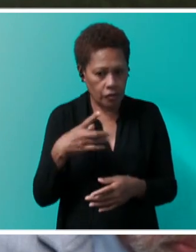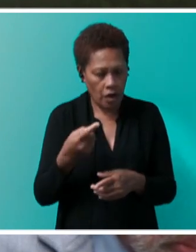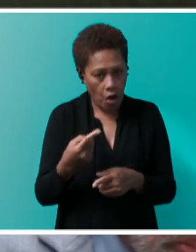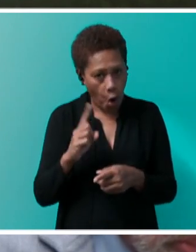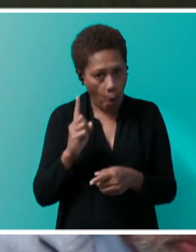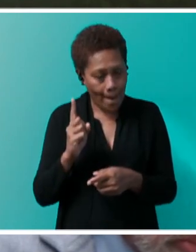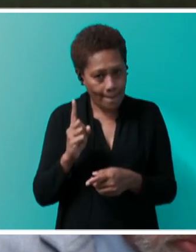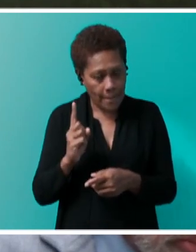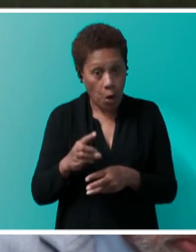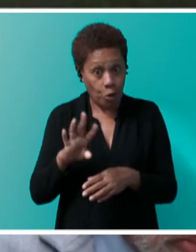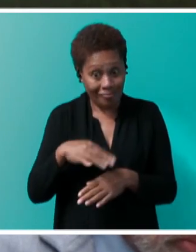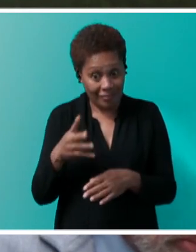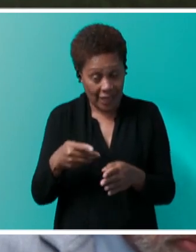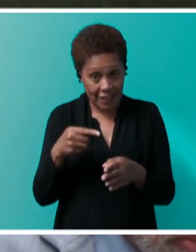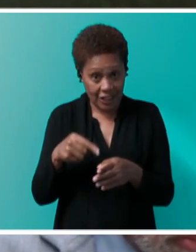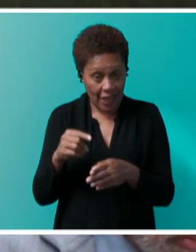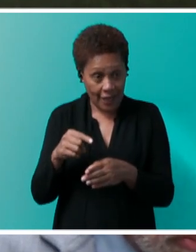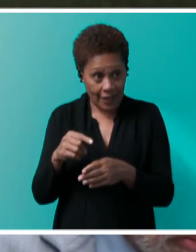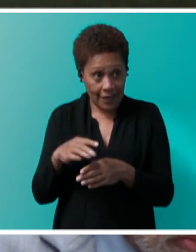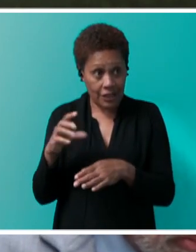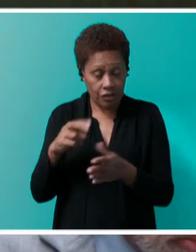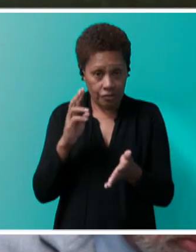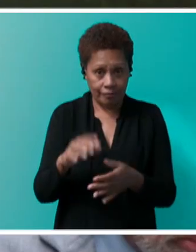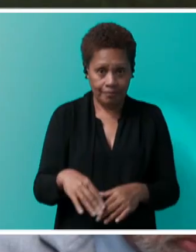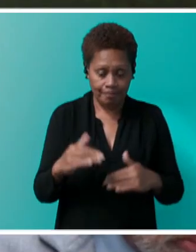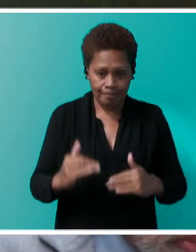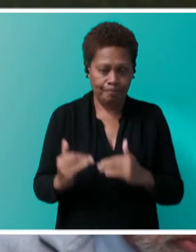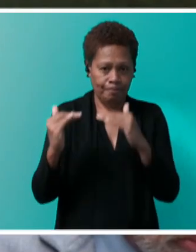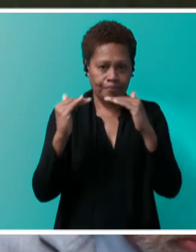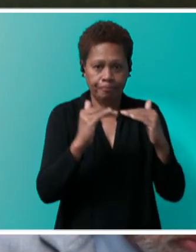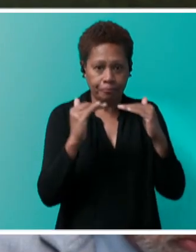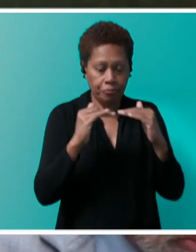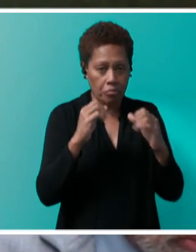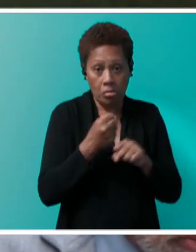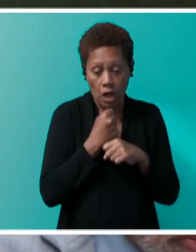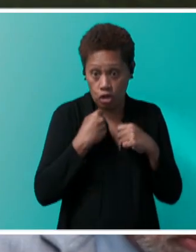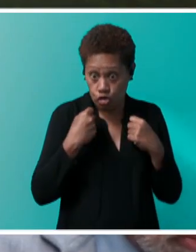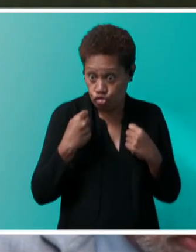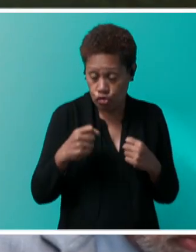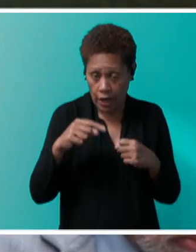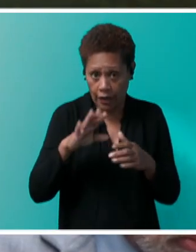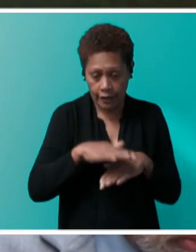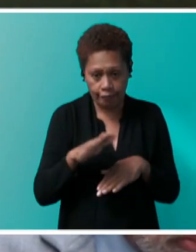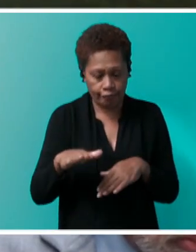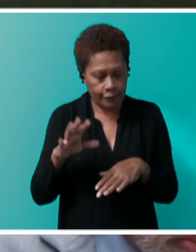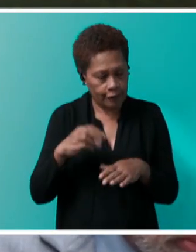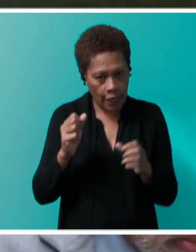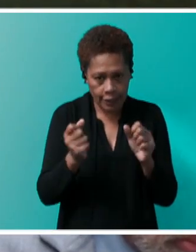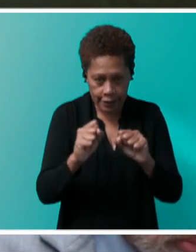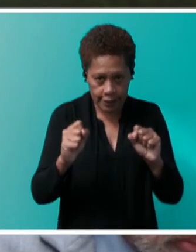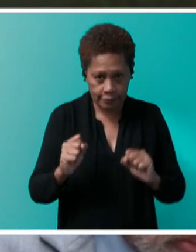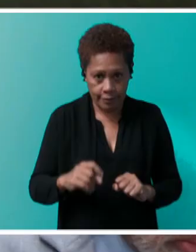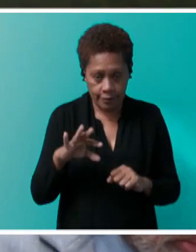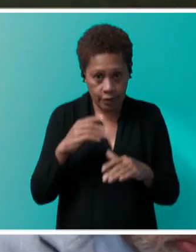perspective. Mr. Speaker, we remain steadfast in our commitment to strengthening child protection systems and broadening the range of